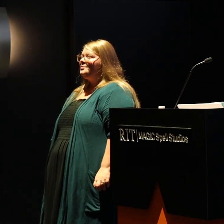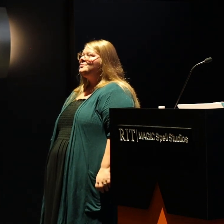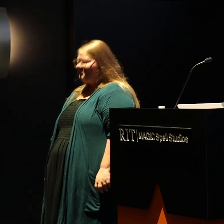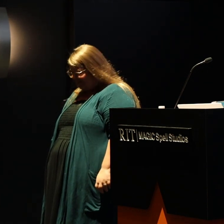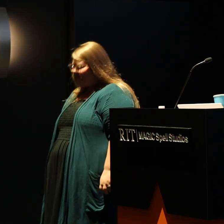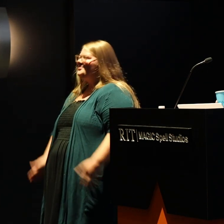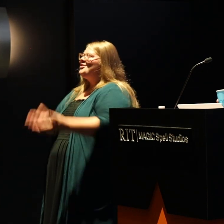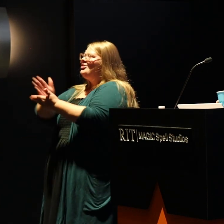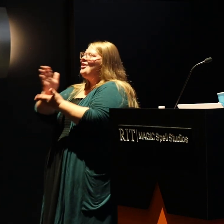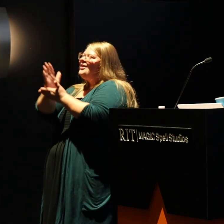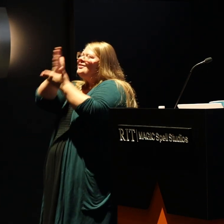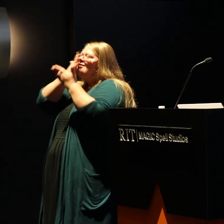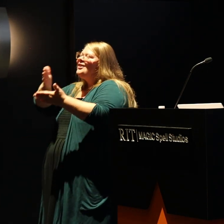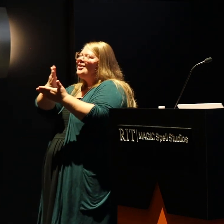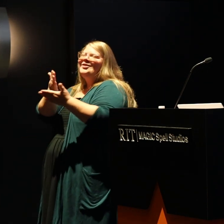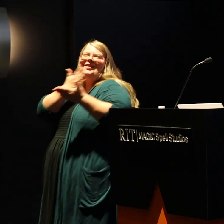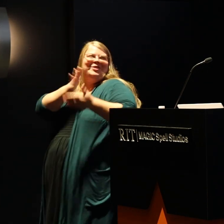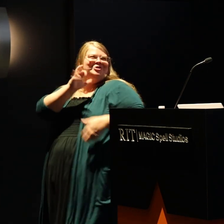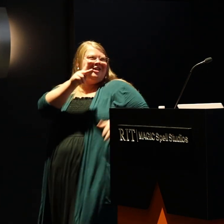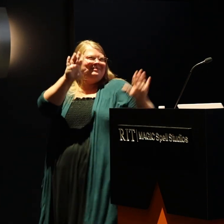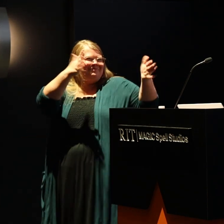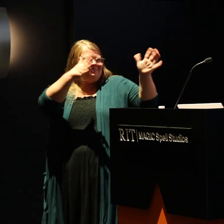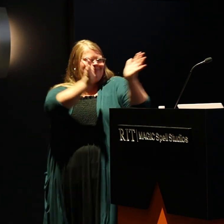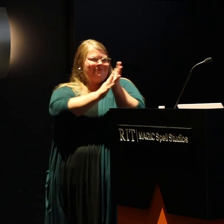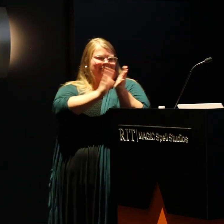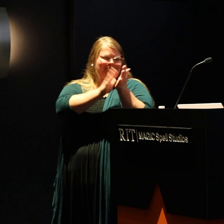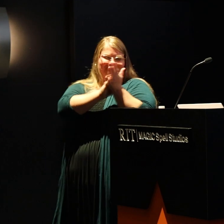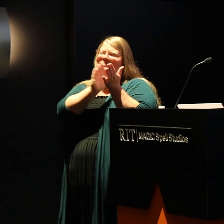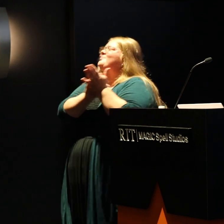All right. Okay. Well, thank you so much, Chuck. That was fantastic. Thanks, everybody.